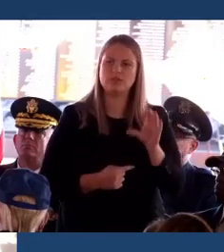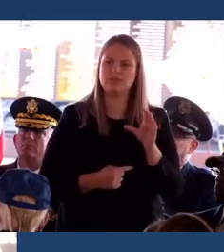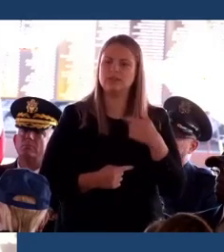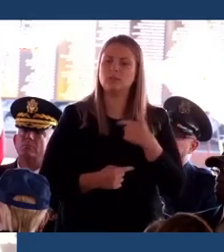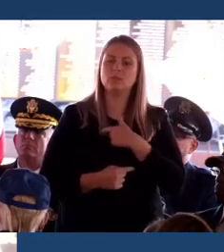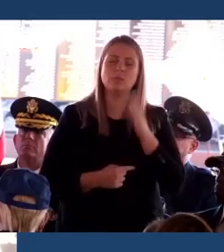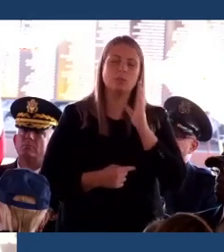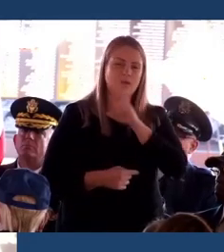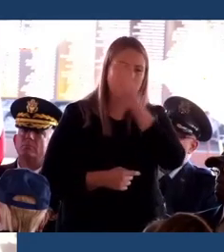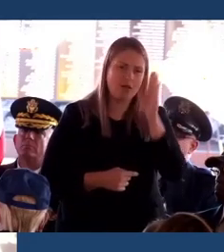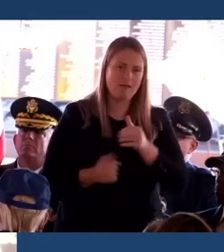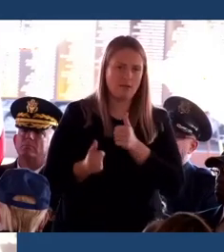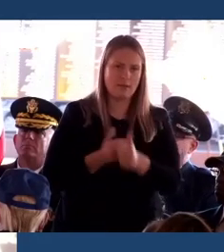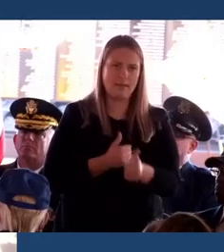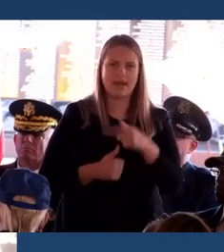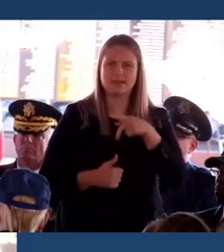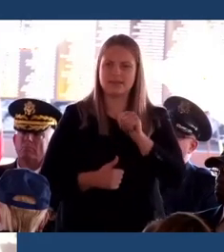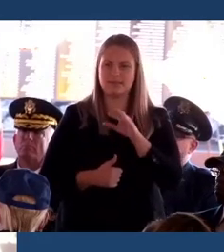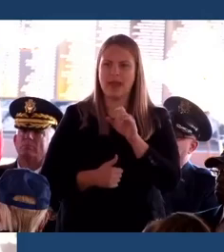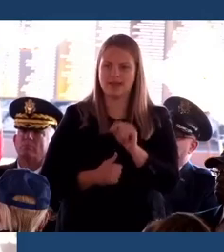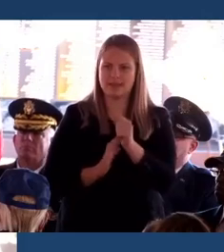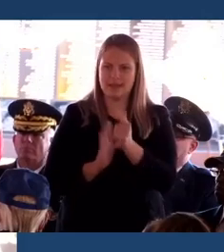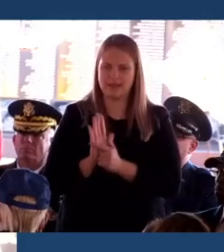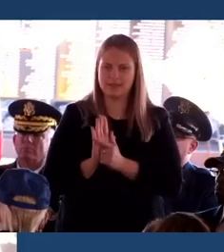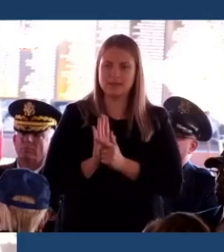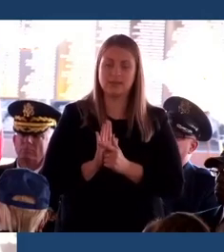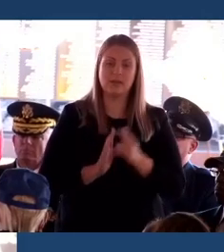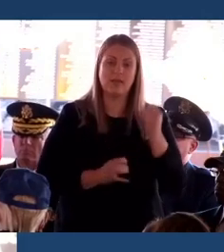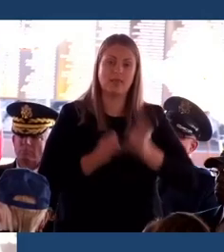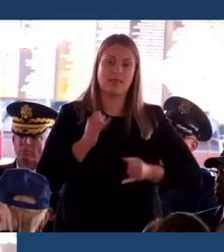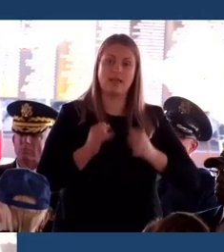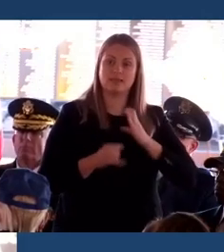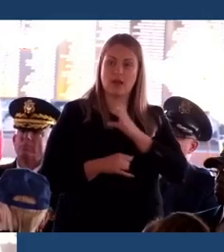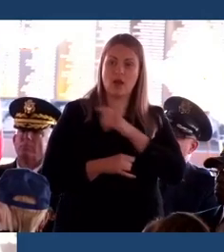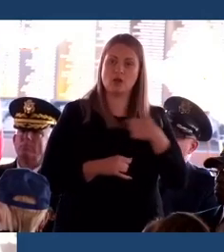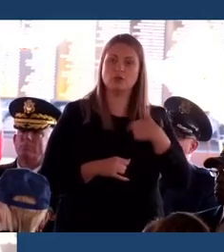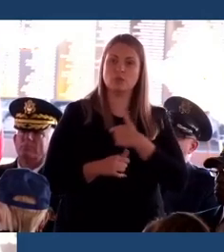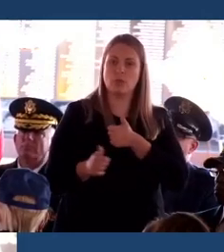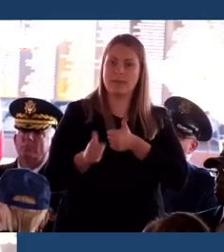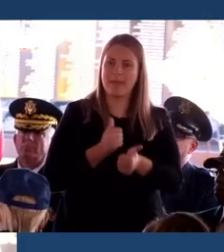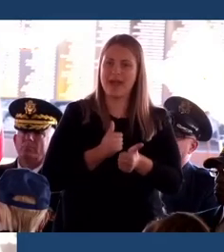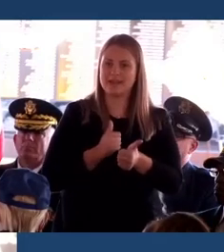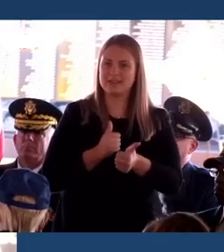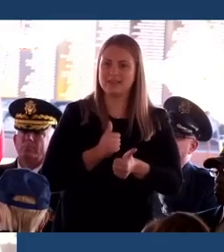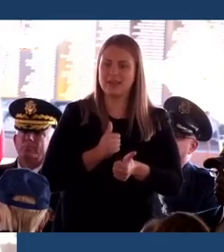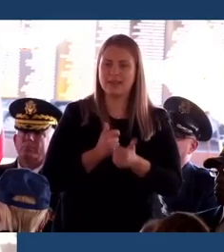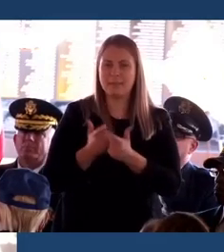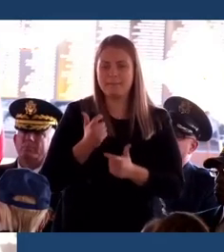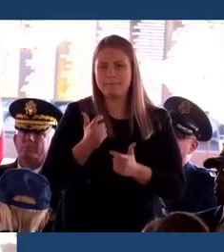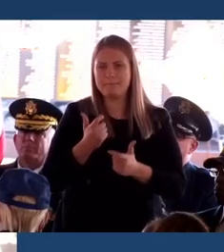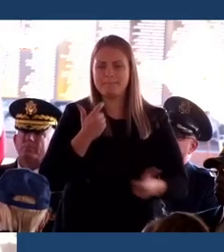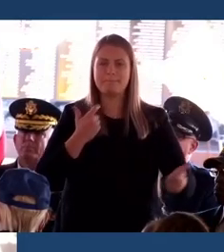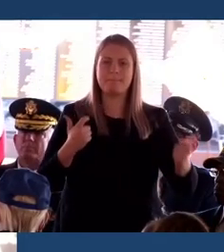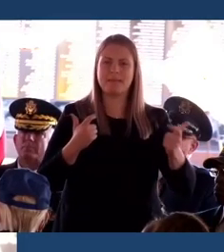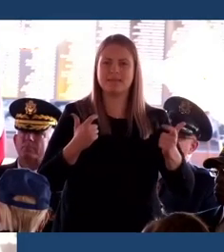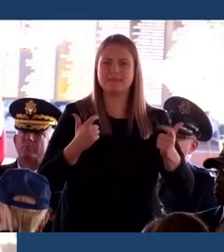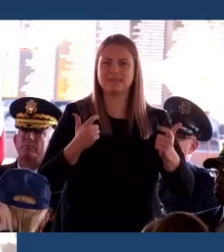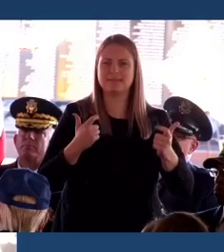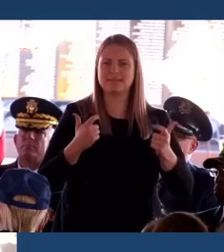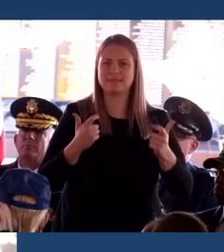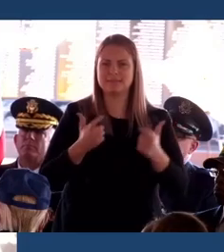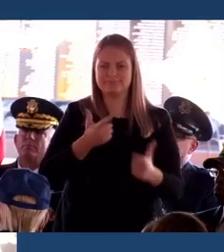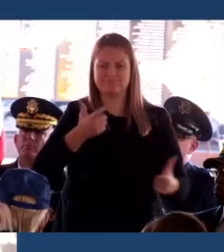would have passed the PACT Act. In the last Congress, we passed the single greatest expansion of veterans' benefits